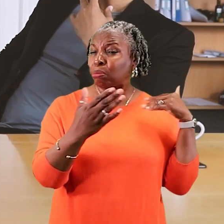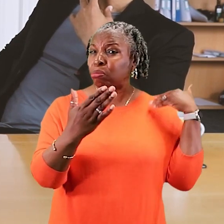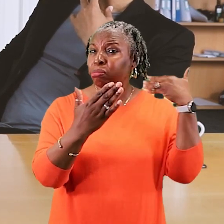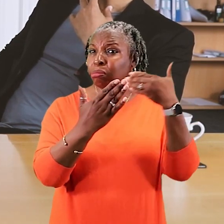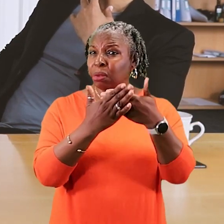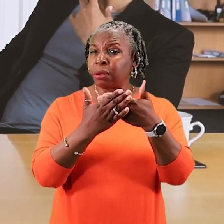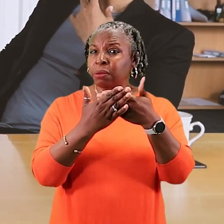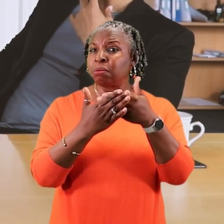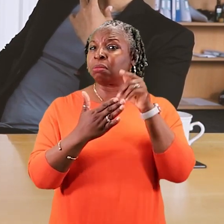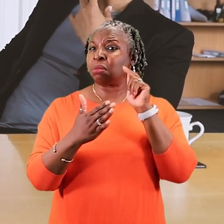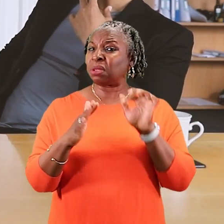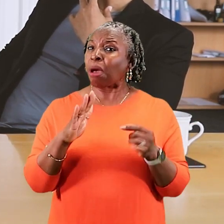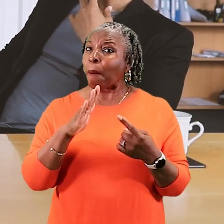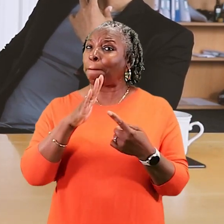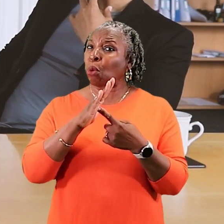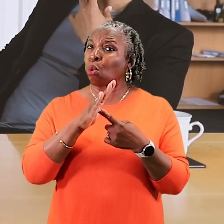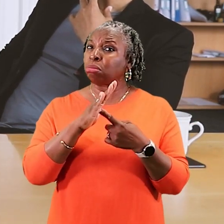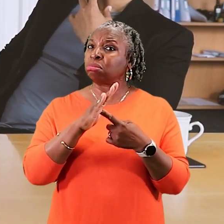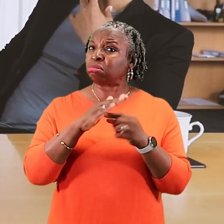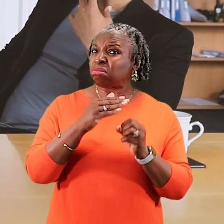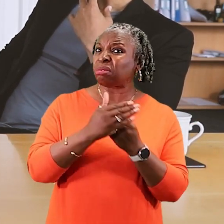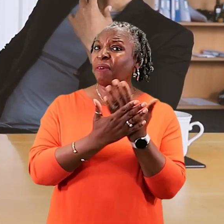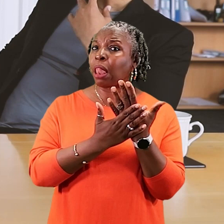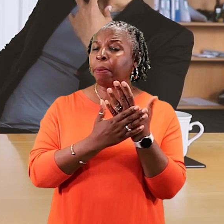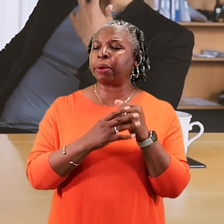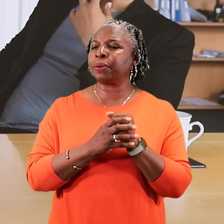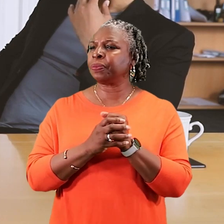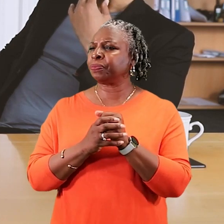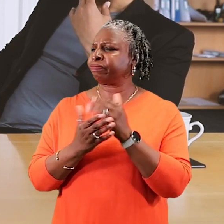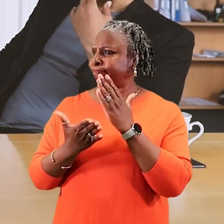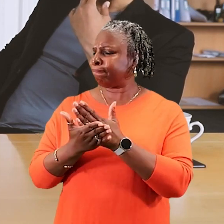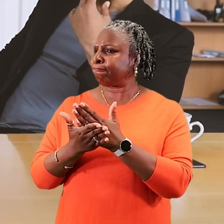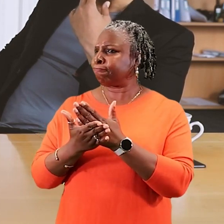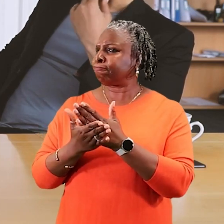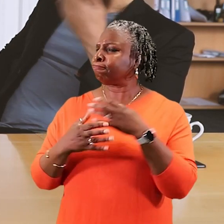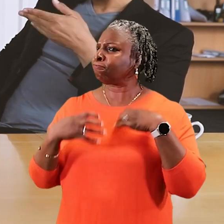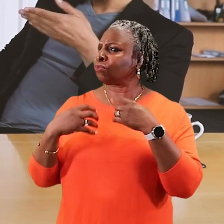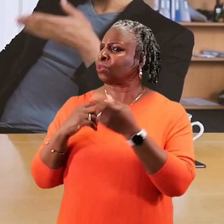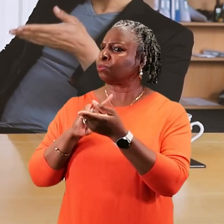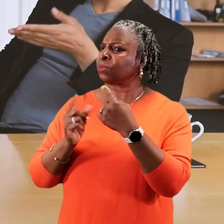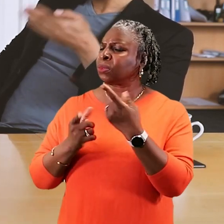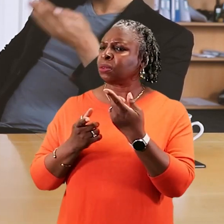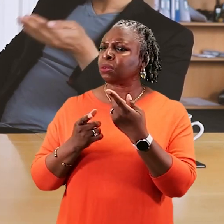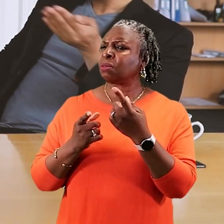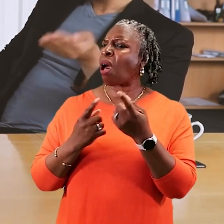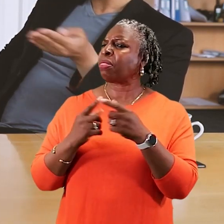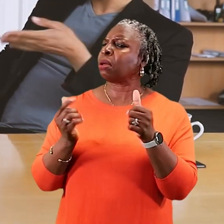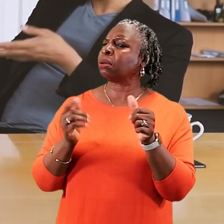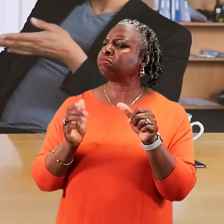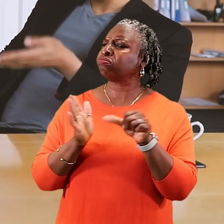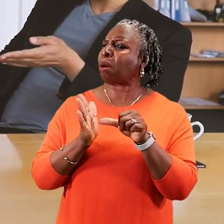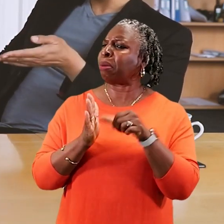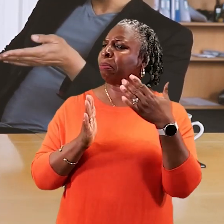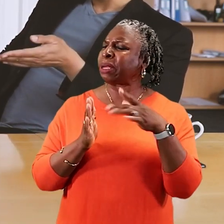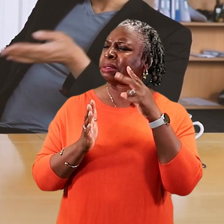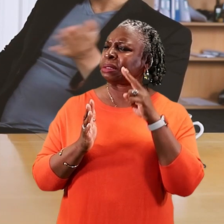and as leaders, and I think, you know, that's important to your development. Oh, absolutely. I'm really interested that you said that, because one of the other issues I see